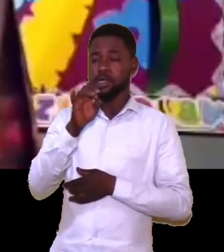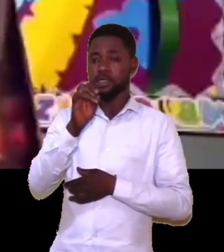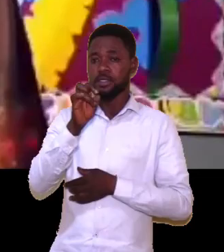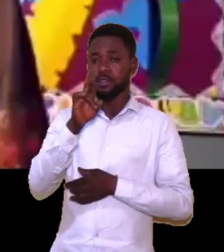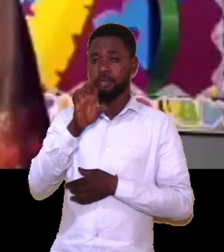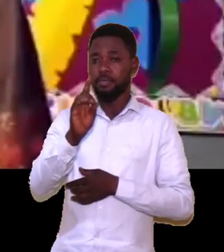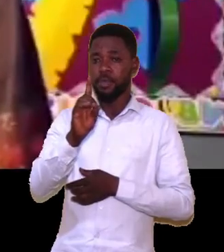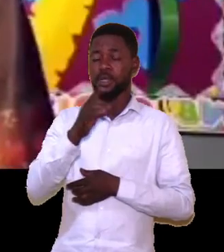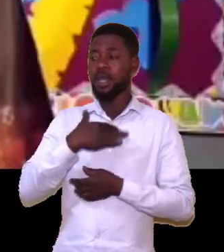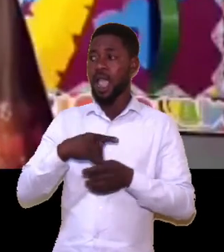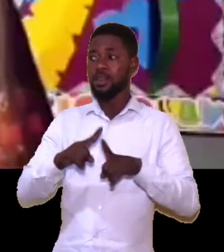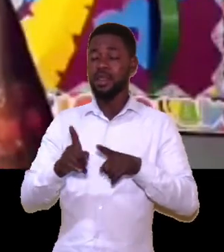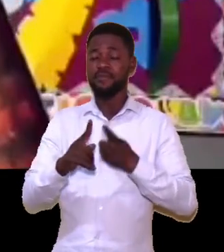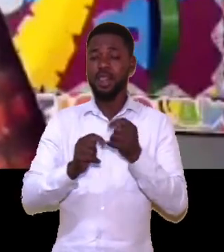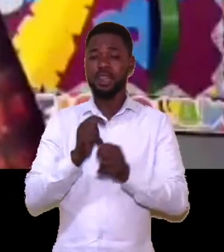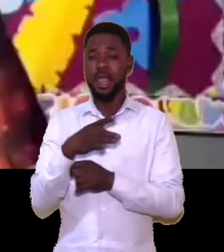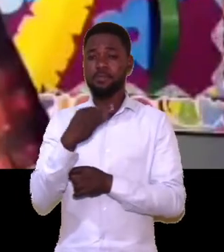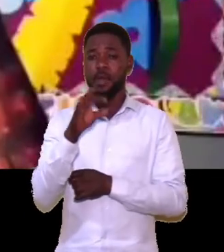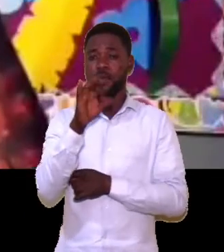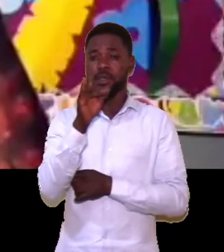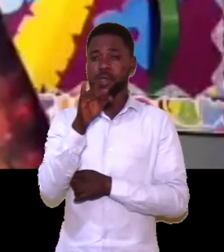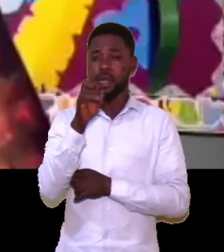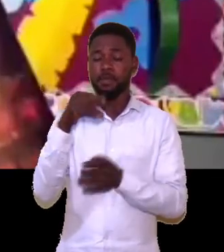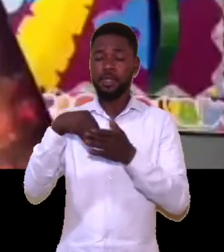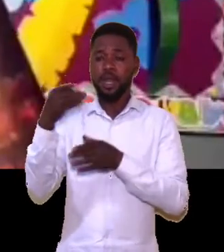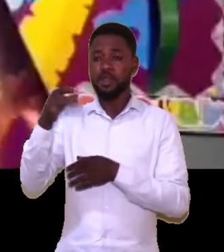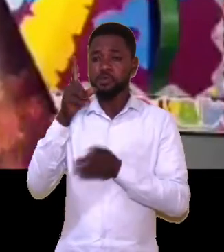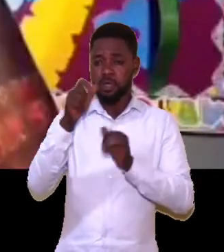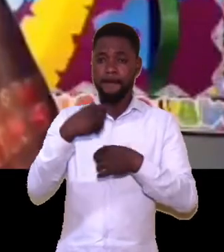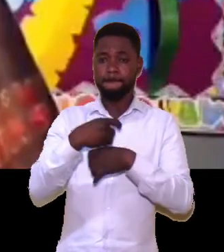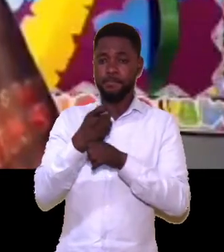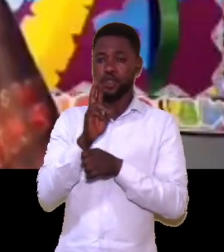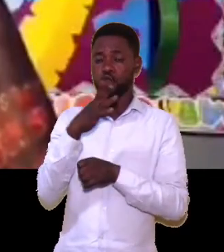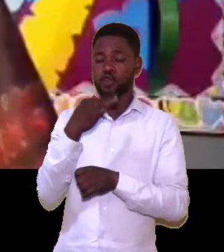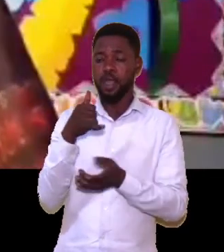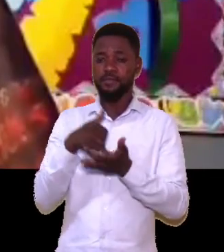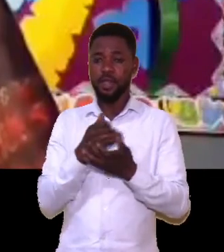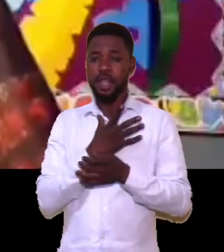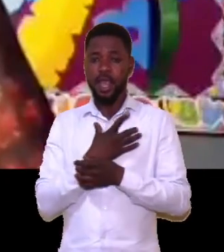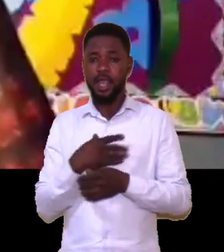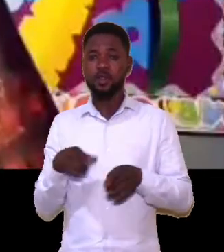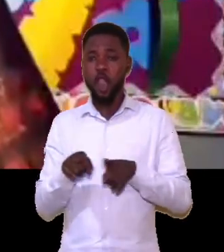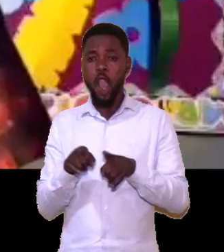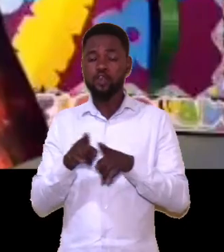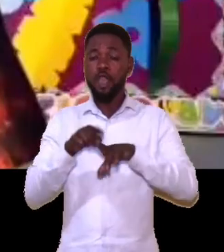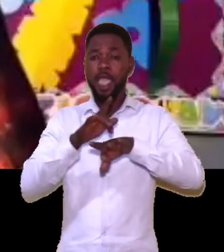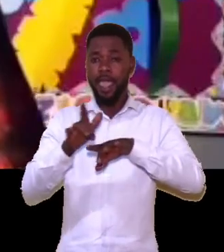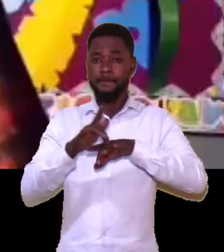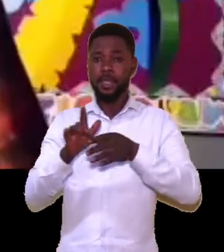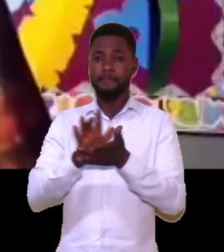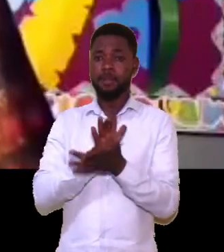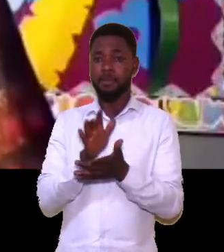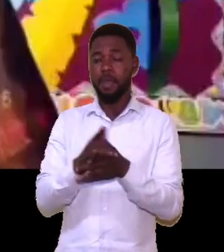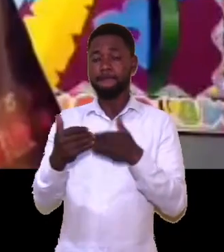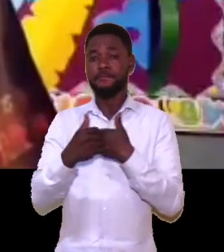cardboard. This is my own cardboard, and there are different types of cardboard out there. You can make use of your cardboard. You can even make use of any thick